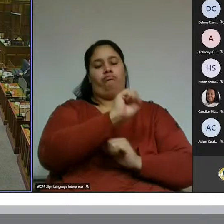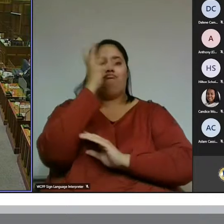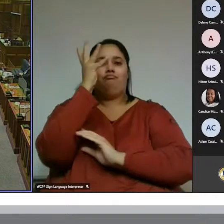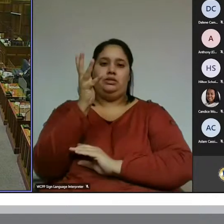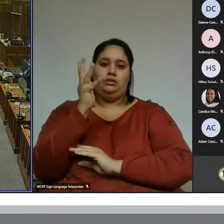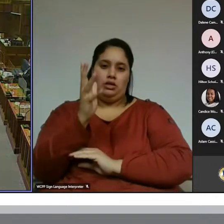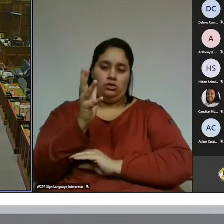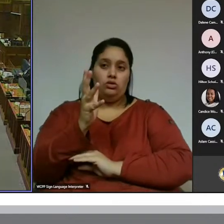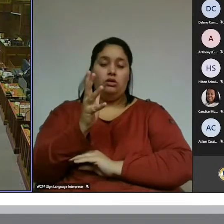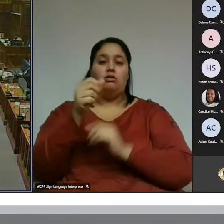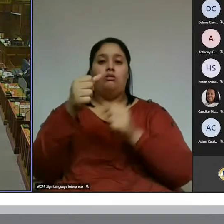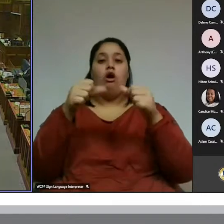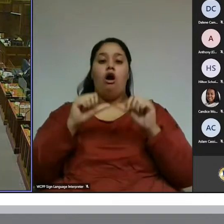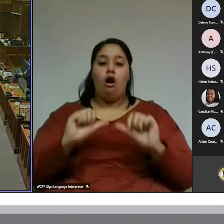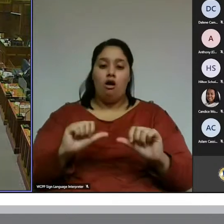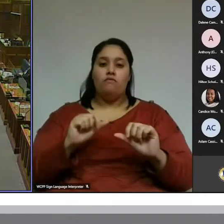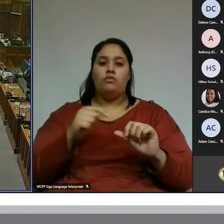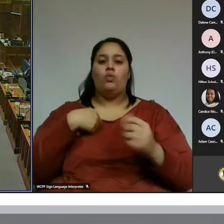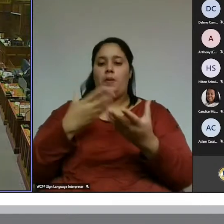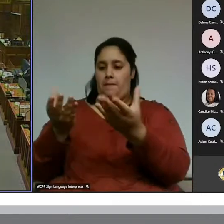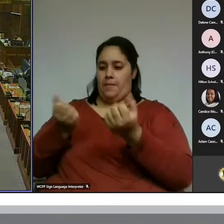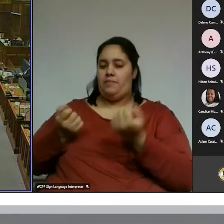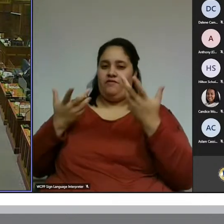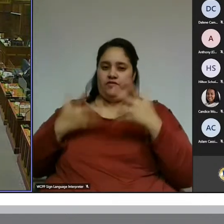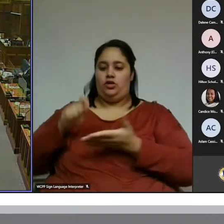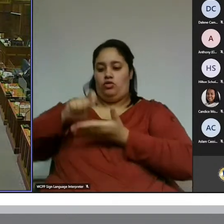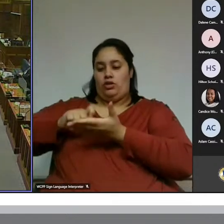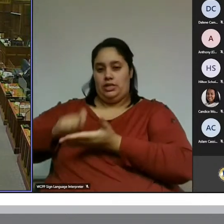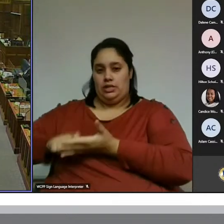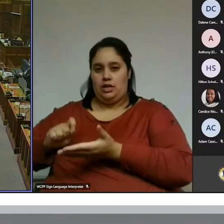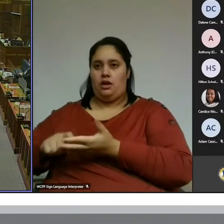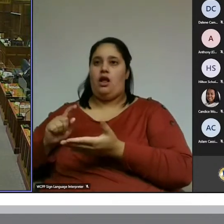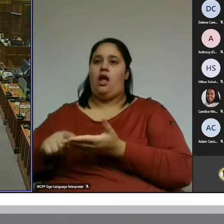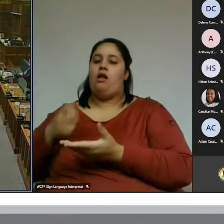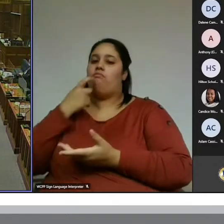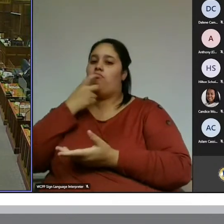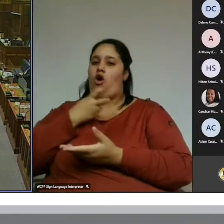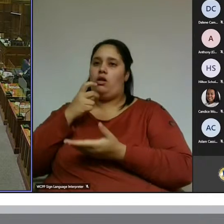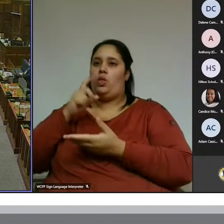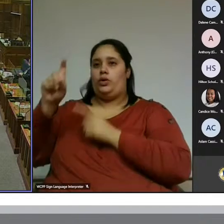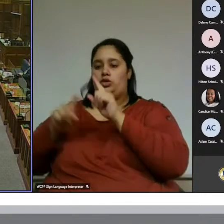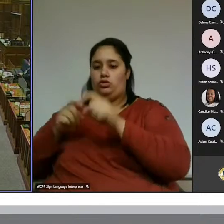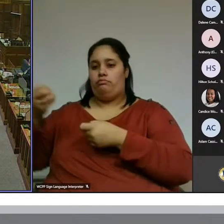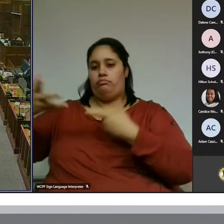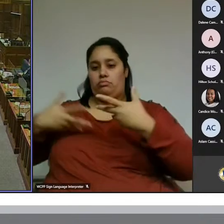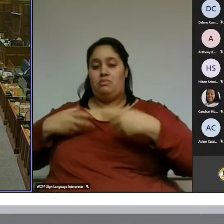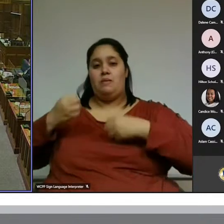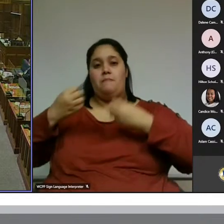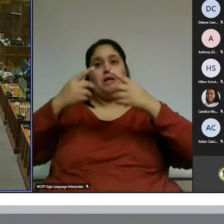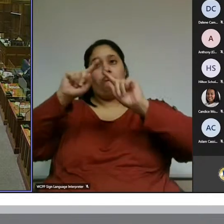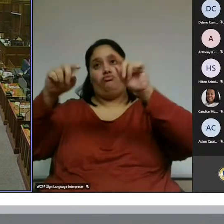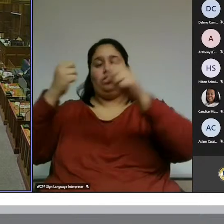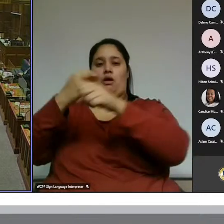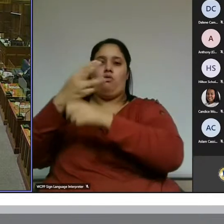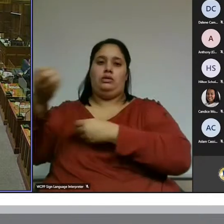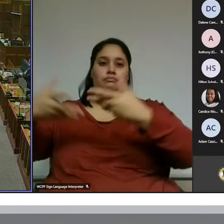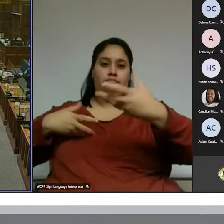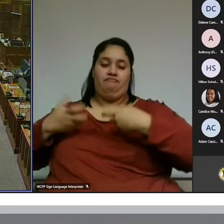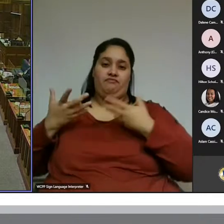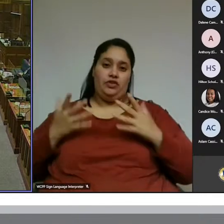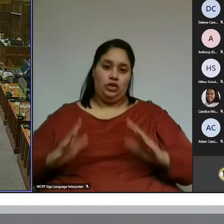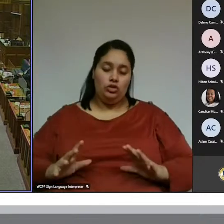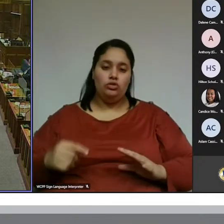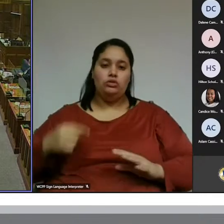We have received a number of written and oral submissions from a number of stakeholders. And